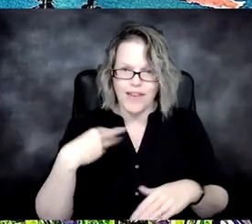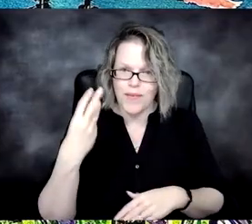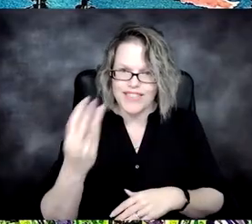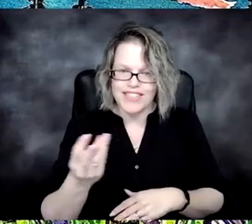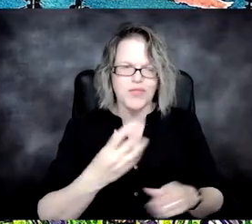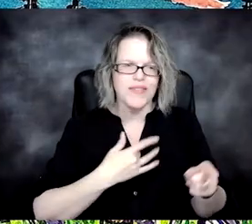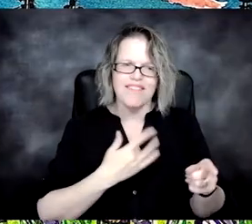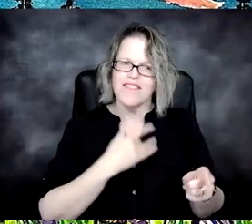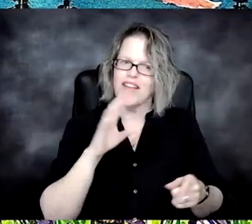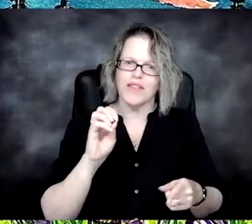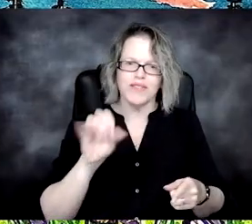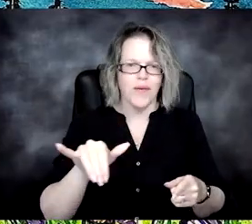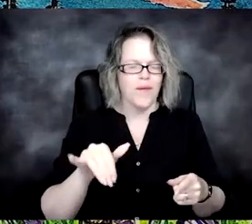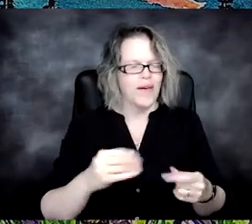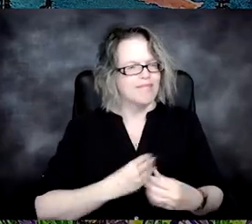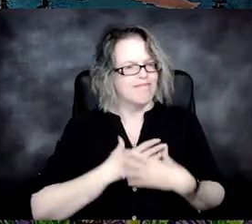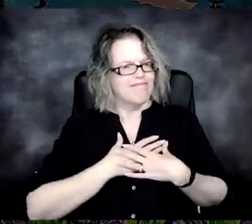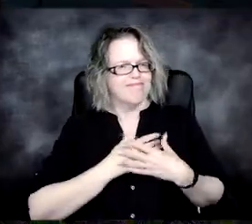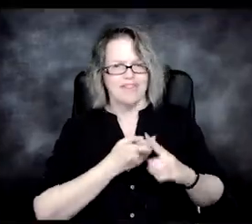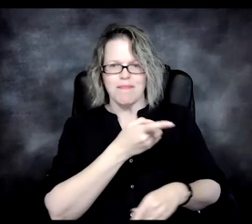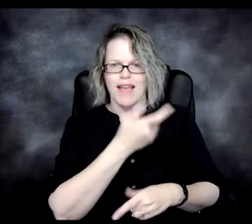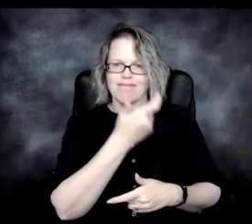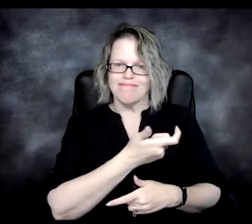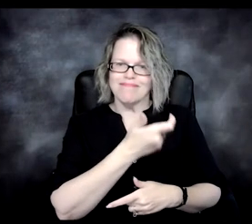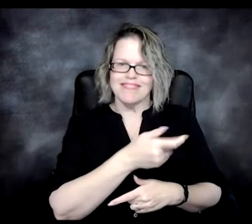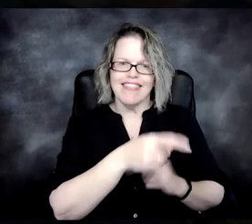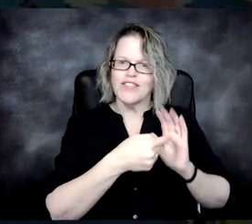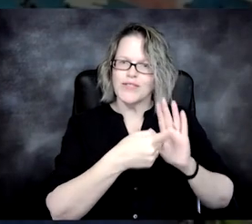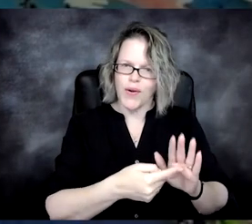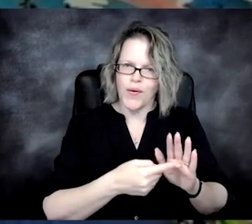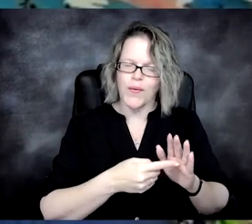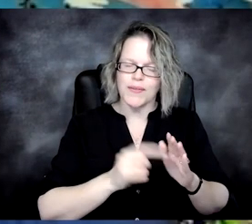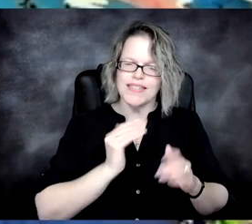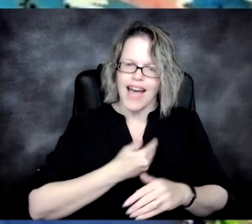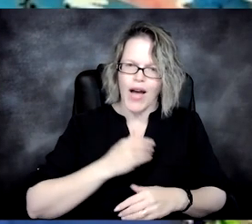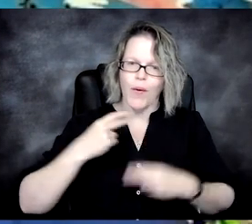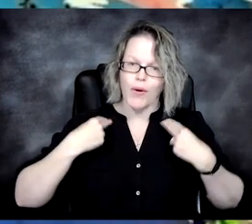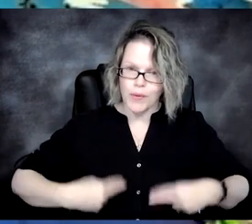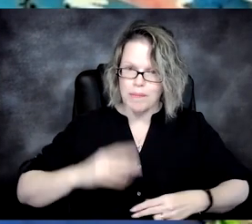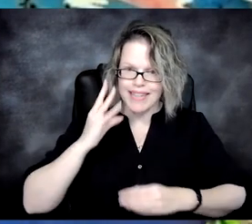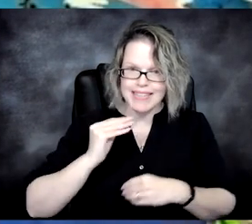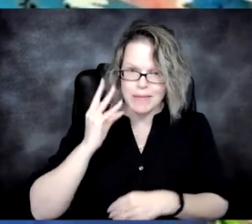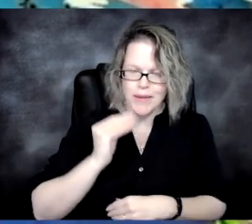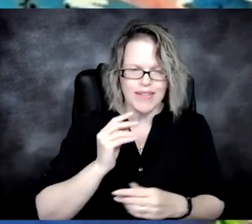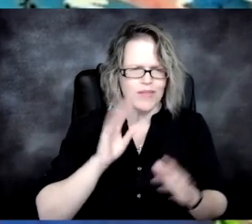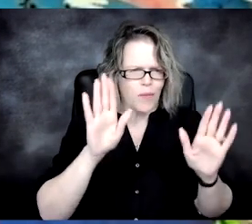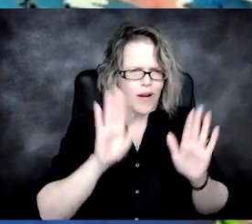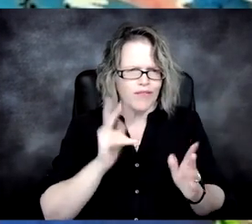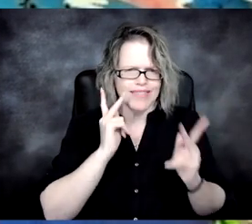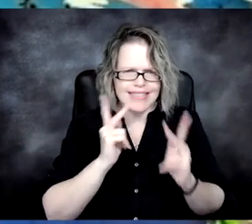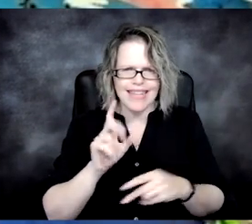can really feel the joy coming right off the page. The arts are an expression of the human experience, and it's wonderful to see how Layla used